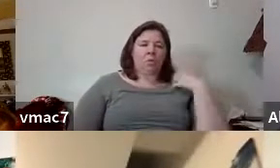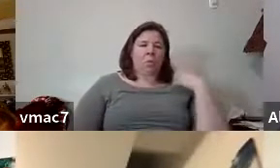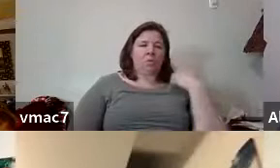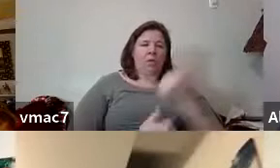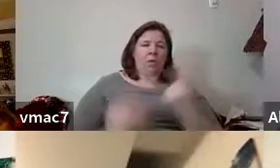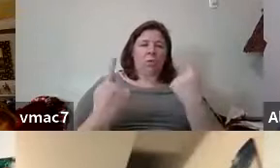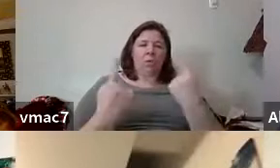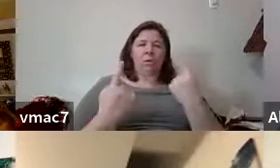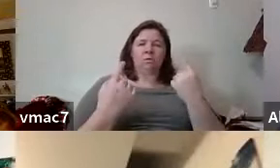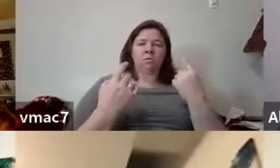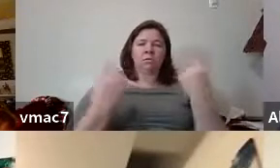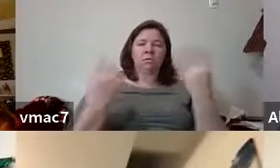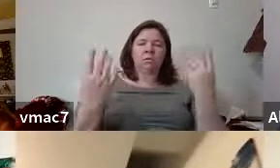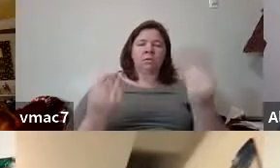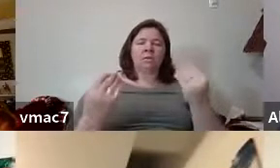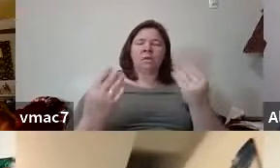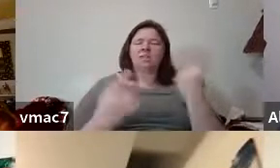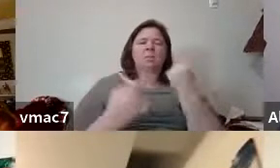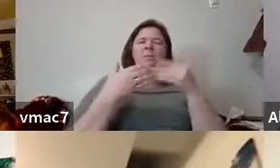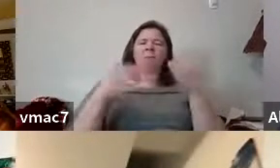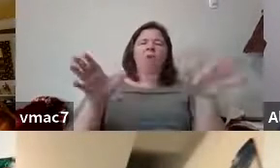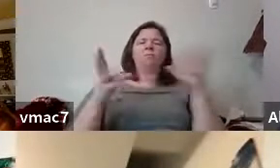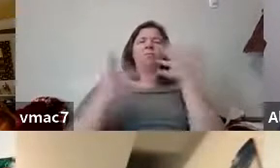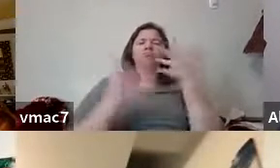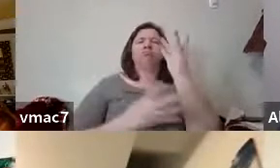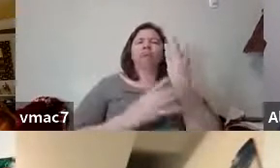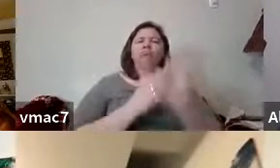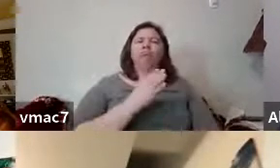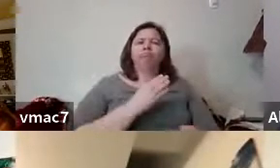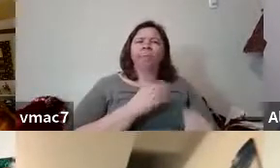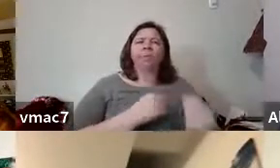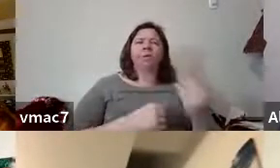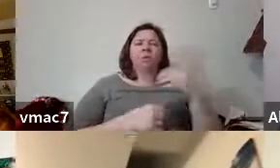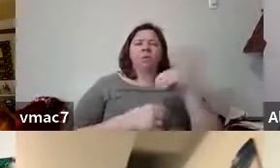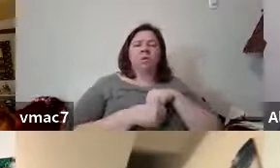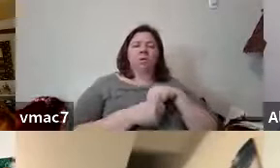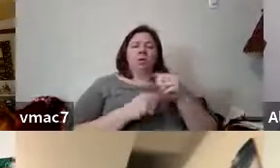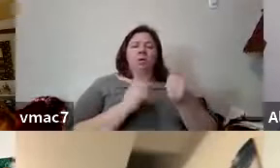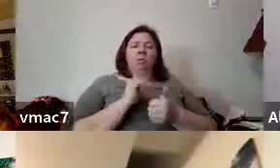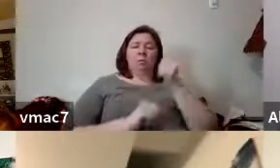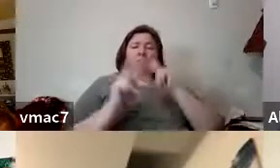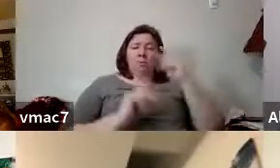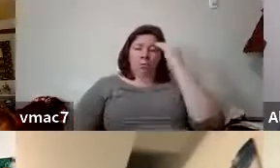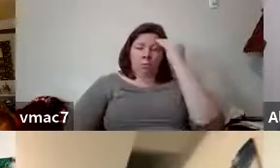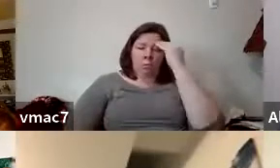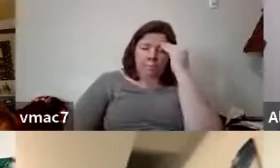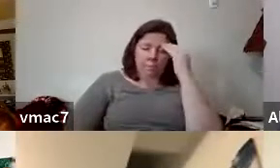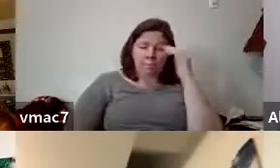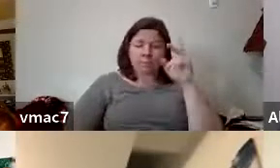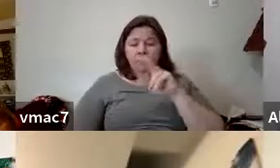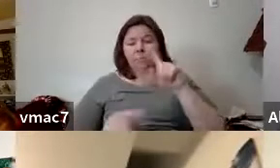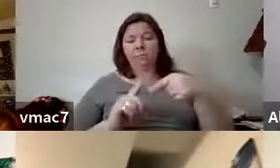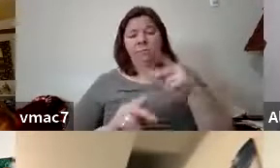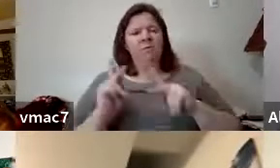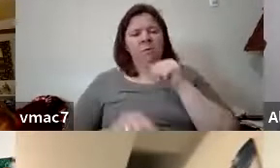anybody, just something broad for everybody to soak in. And I'm sure most people know this, but when people tell, and I won't